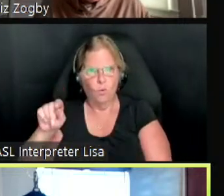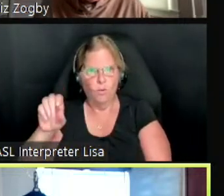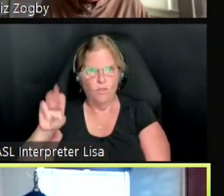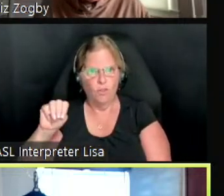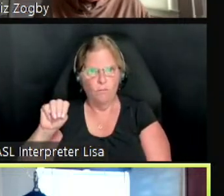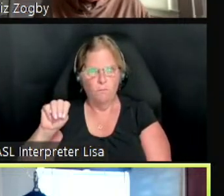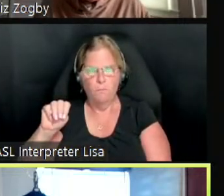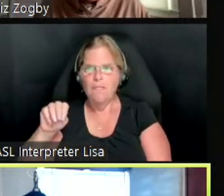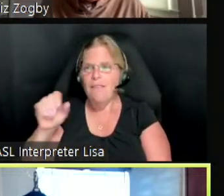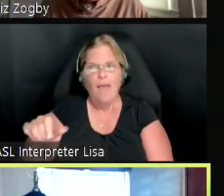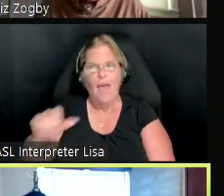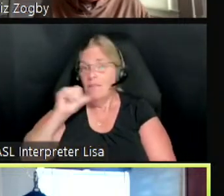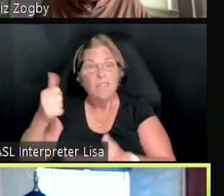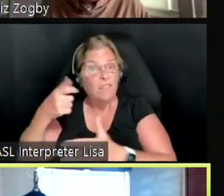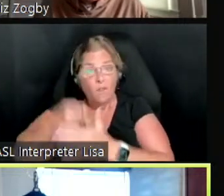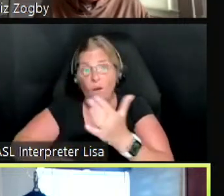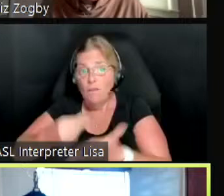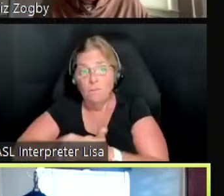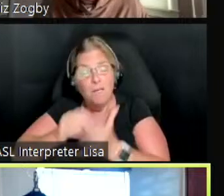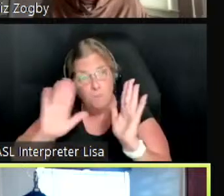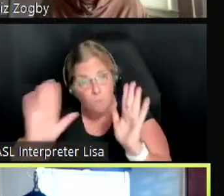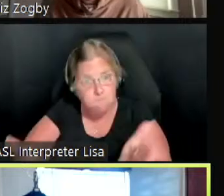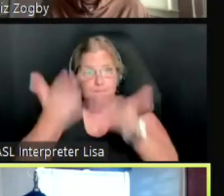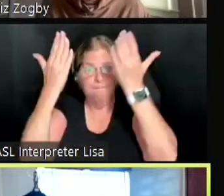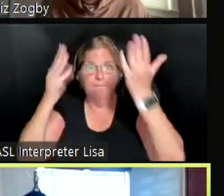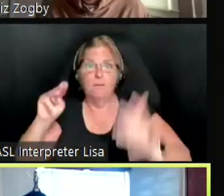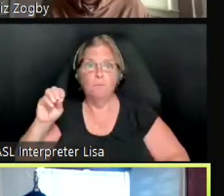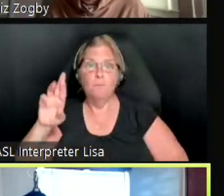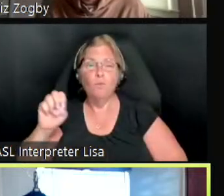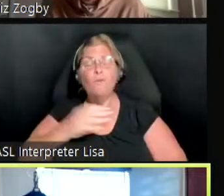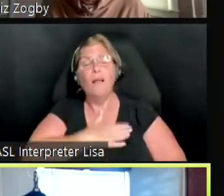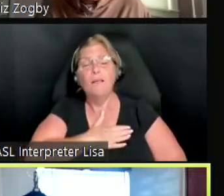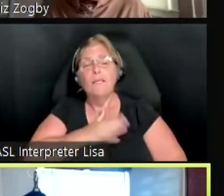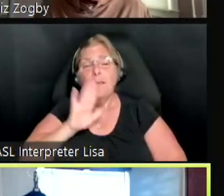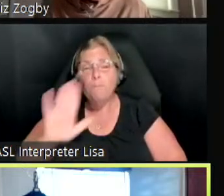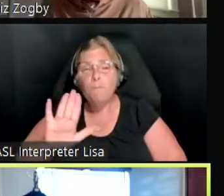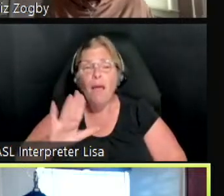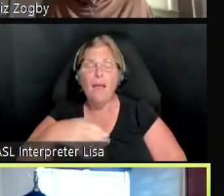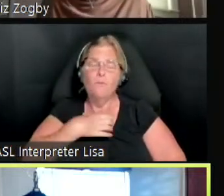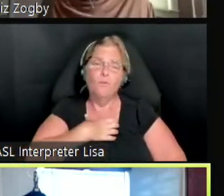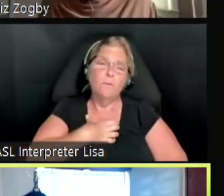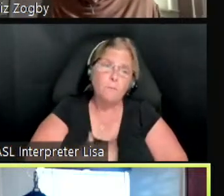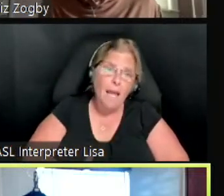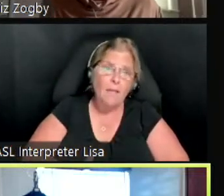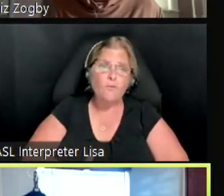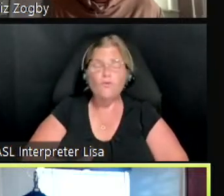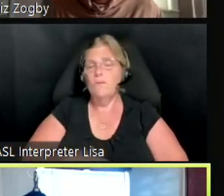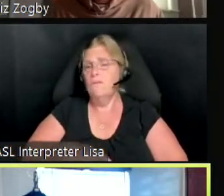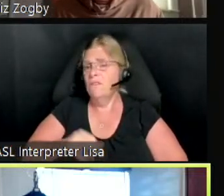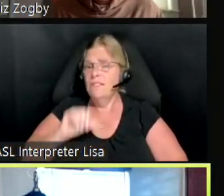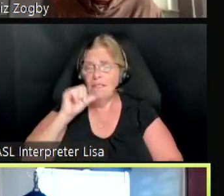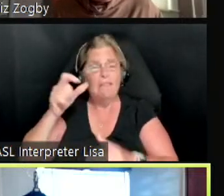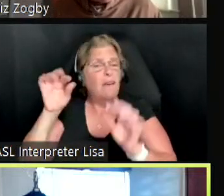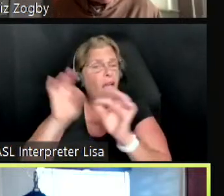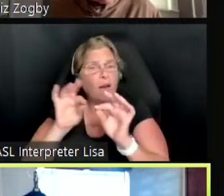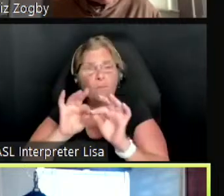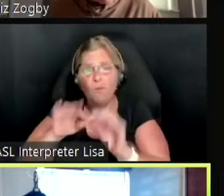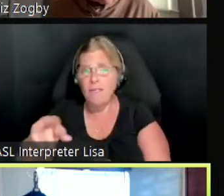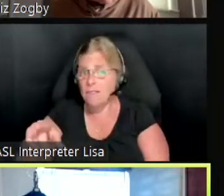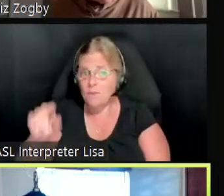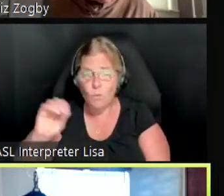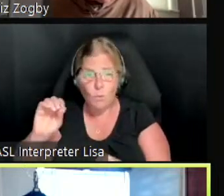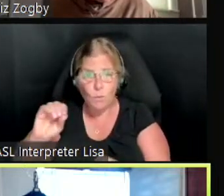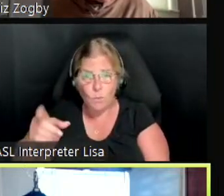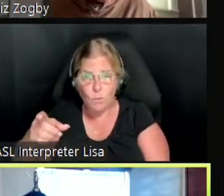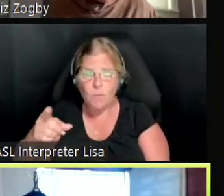any money to have compassion and passion. Doesn't have that. Even in setting up some